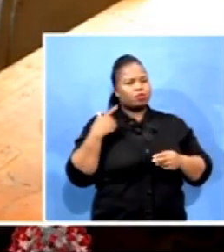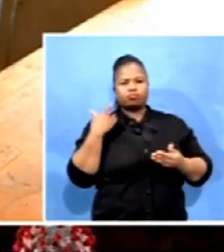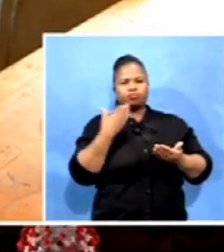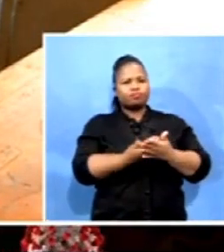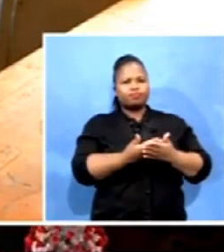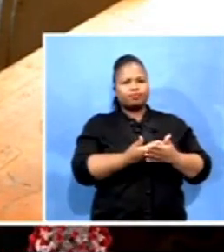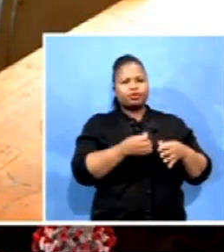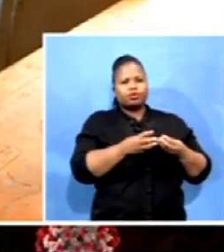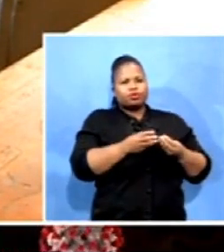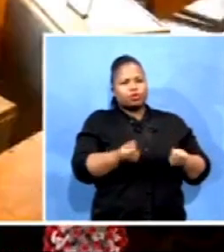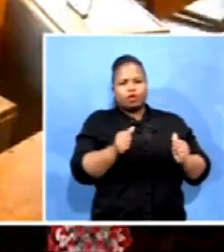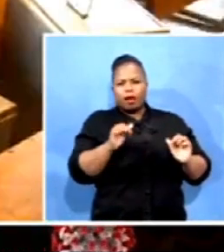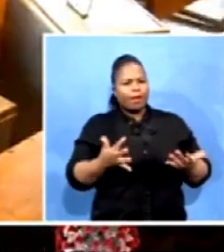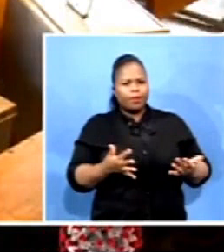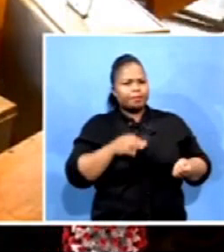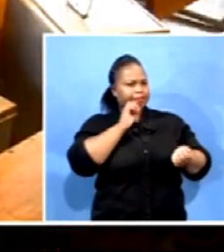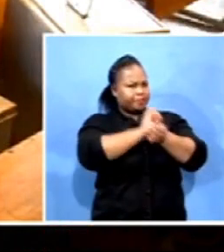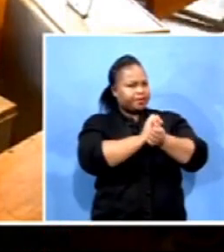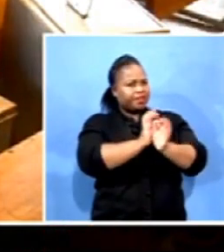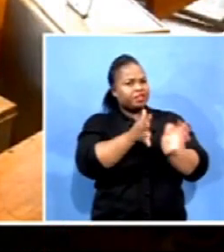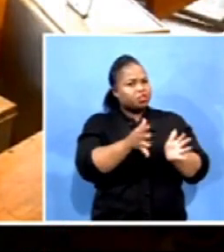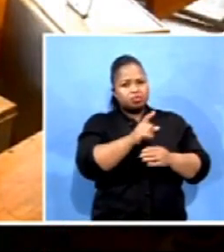with regards to these vandalized schools?